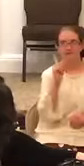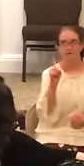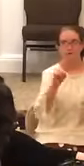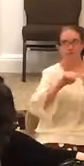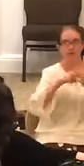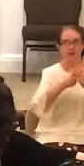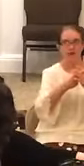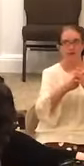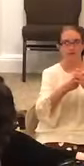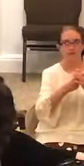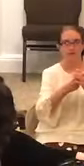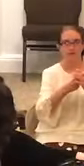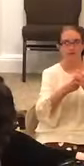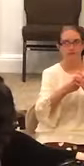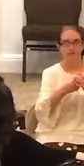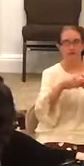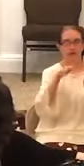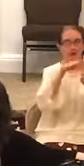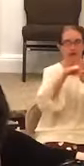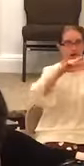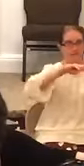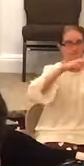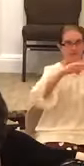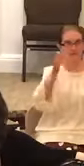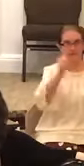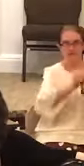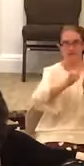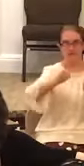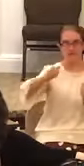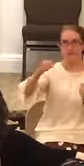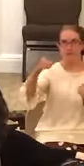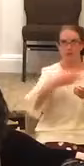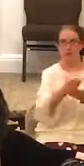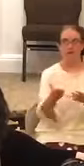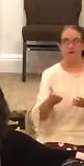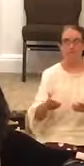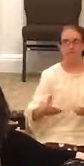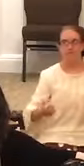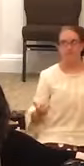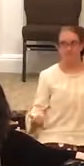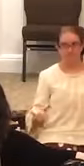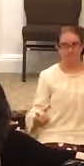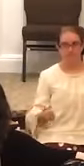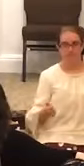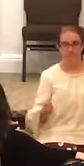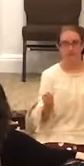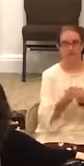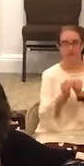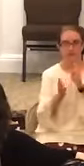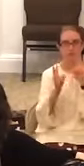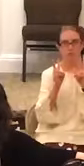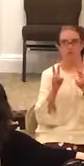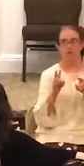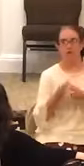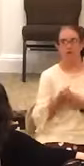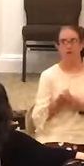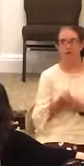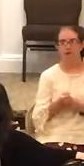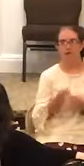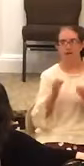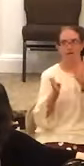began at, that word at there means any kind of separation of one thing from another, by which the union or fellowship of the two is destroyed. In other words,